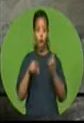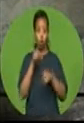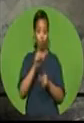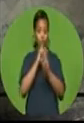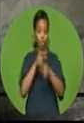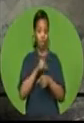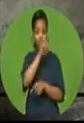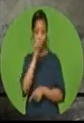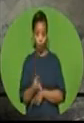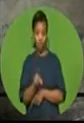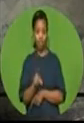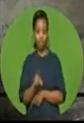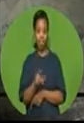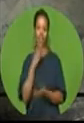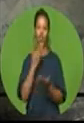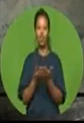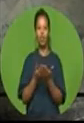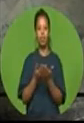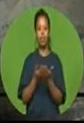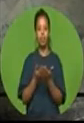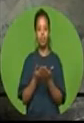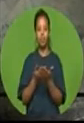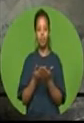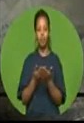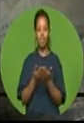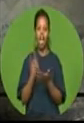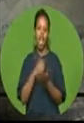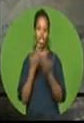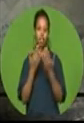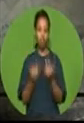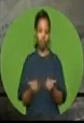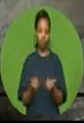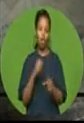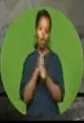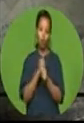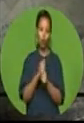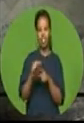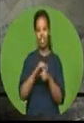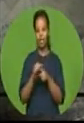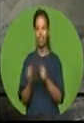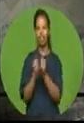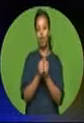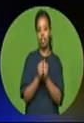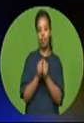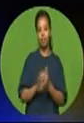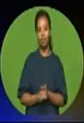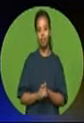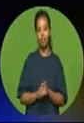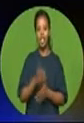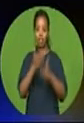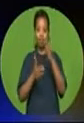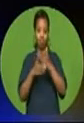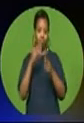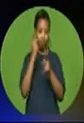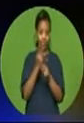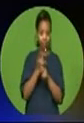Did you answer the question? Good. Let's now do the activity together. The